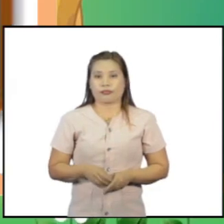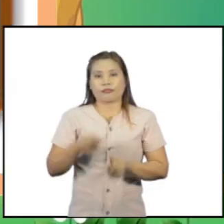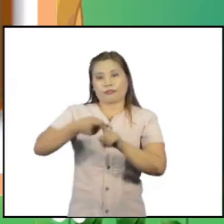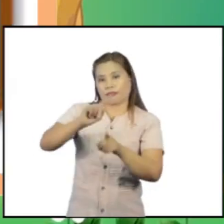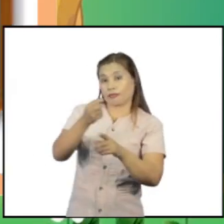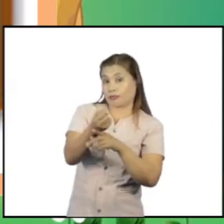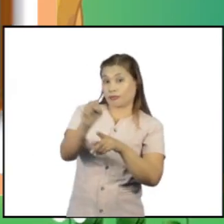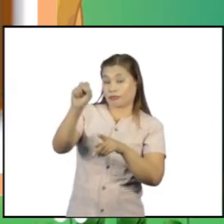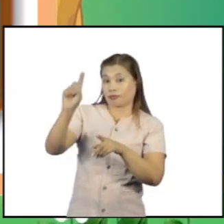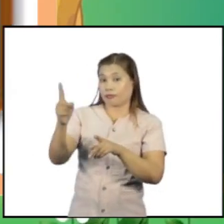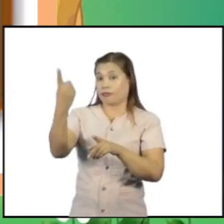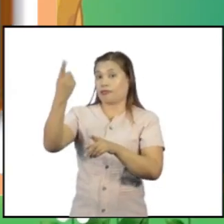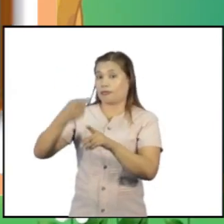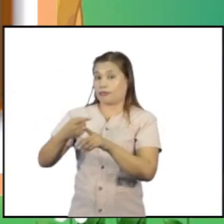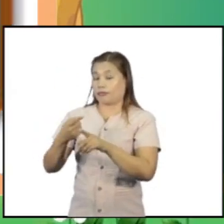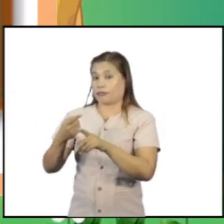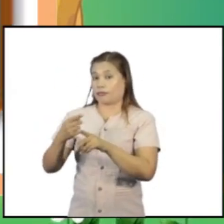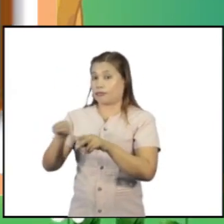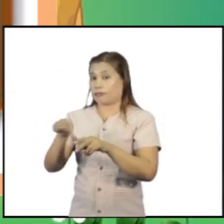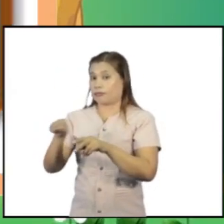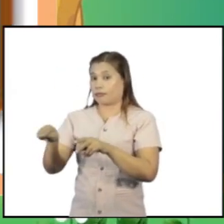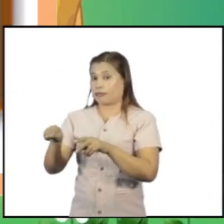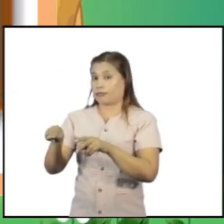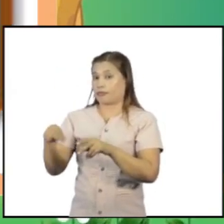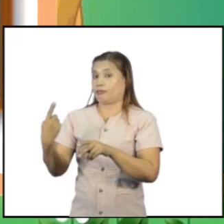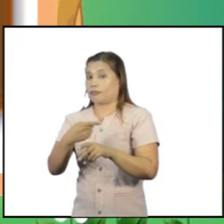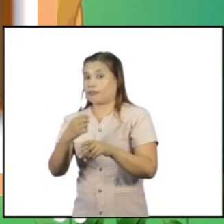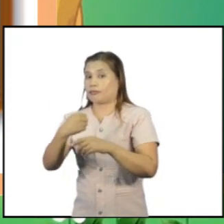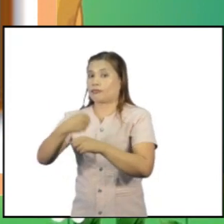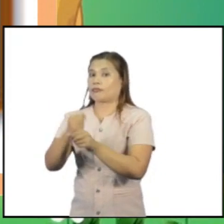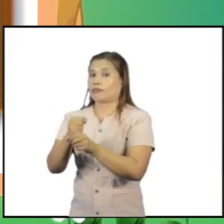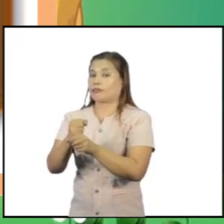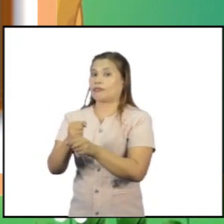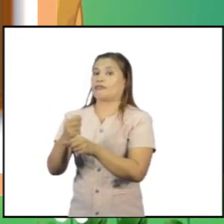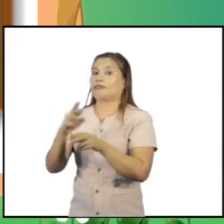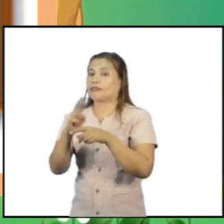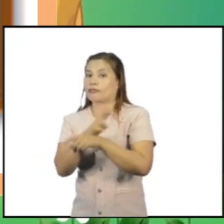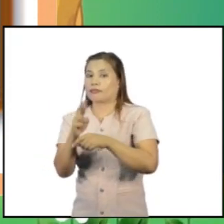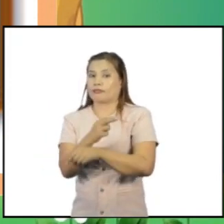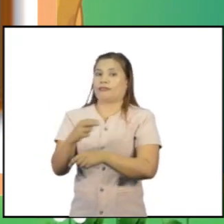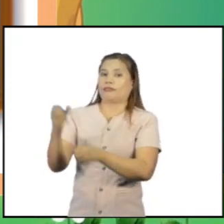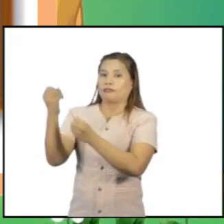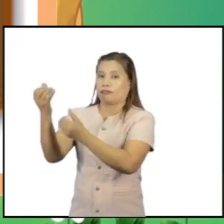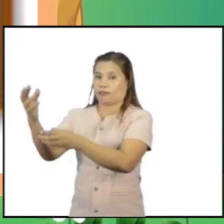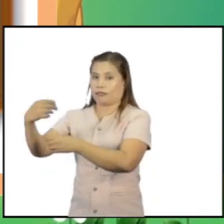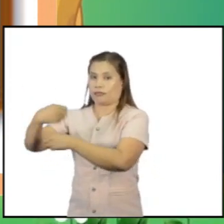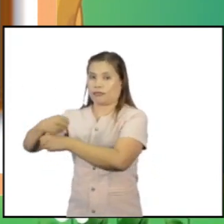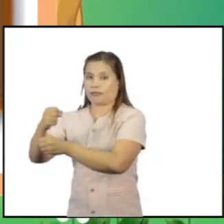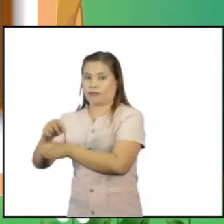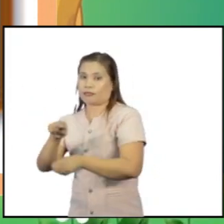From singular form of regular nouns, we form it into regular plural